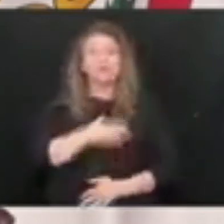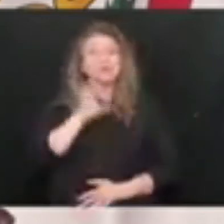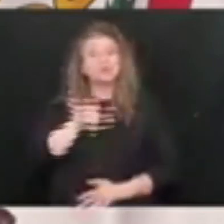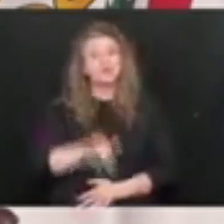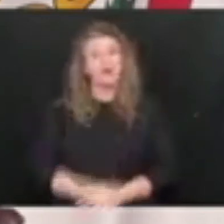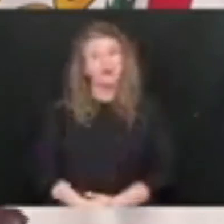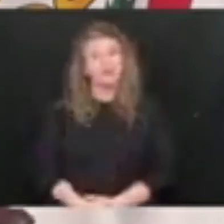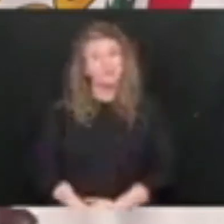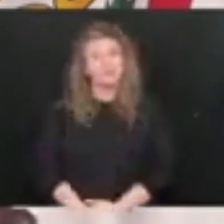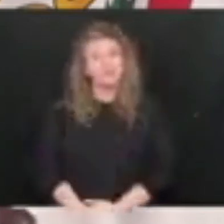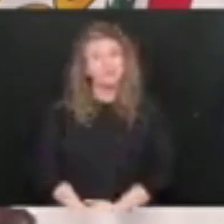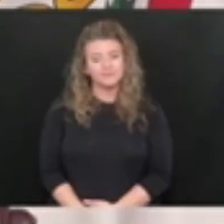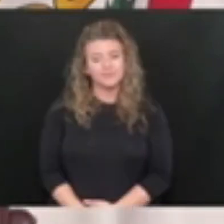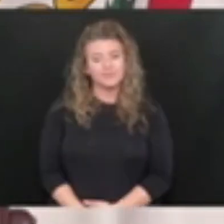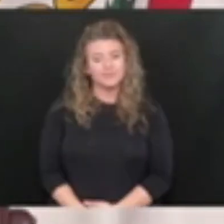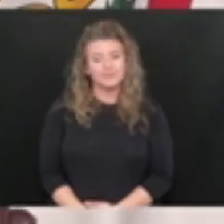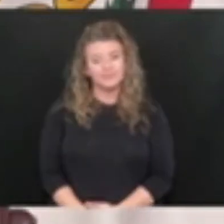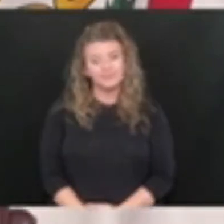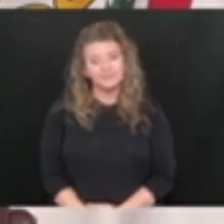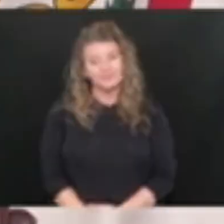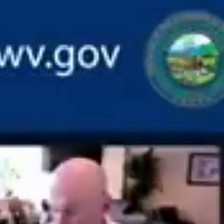help us.